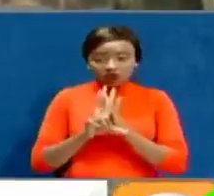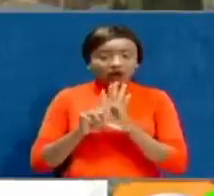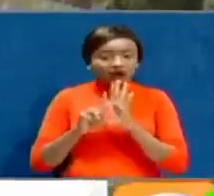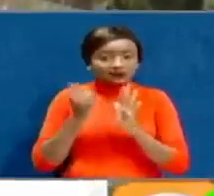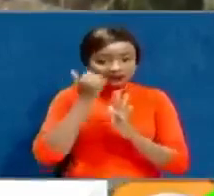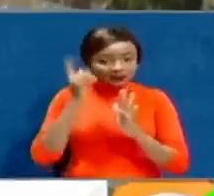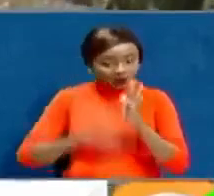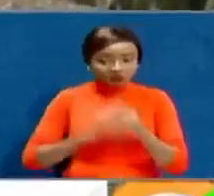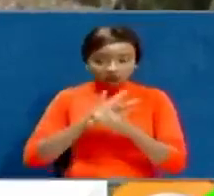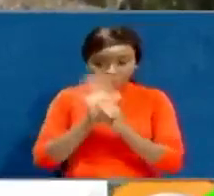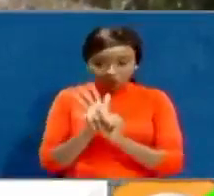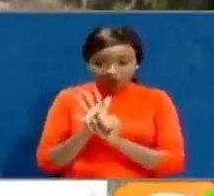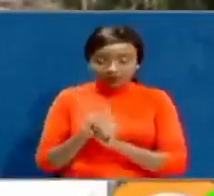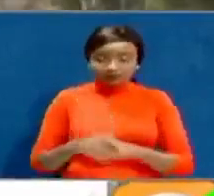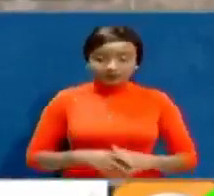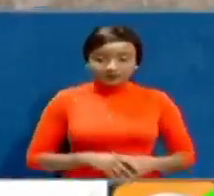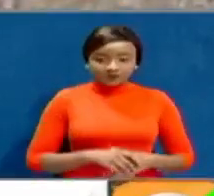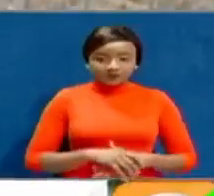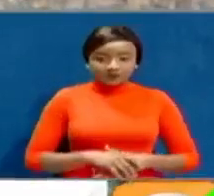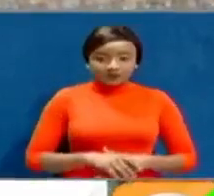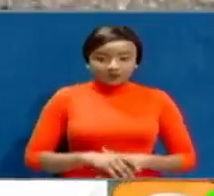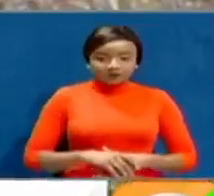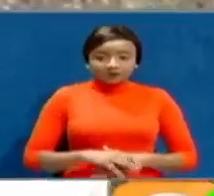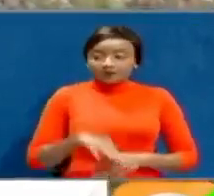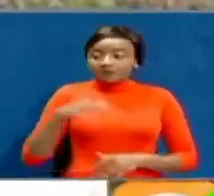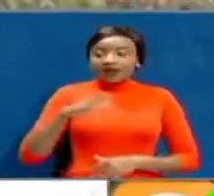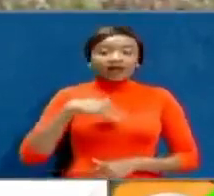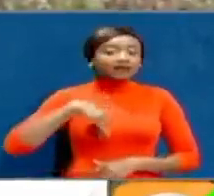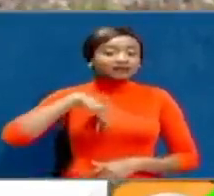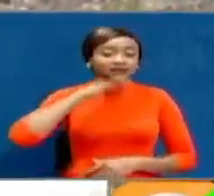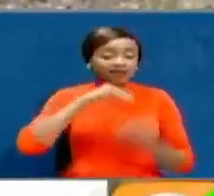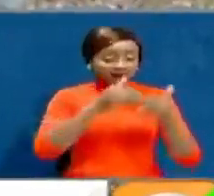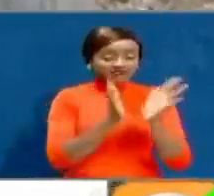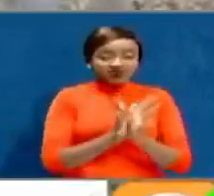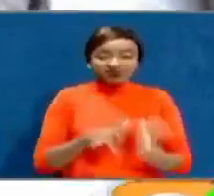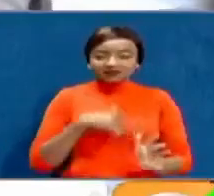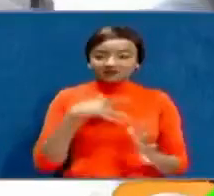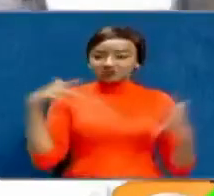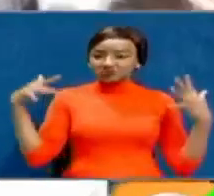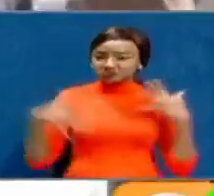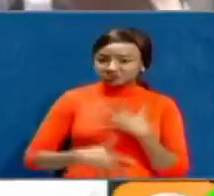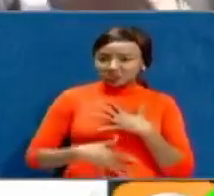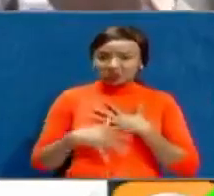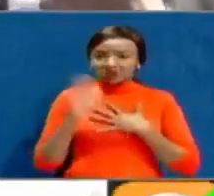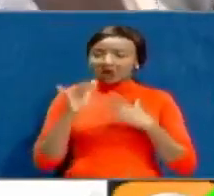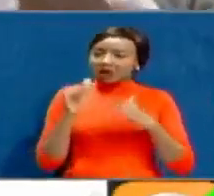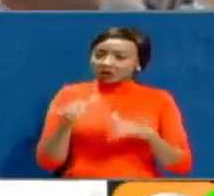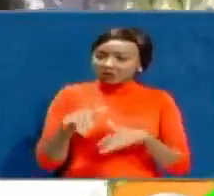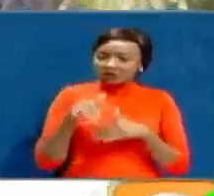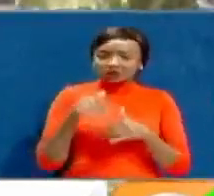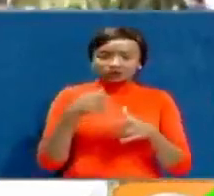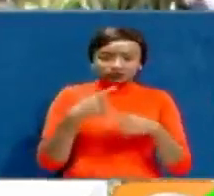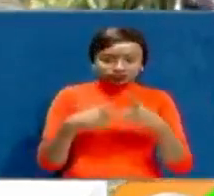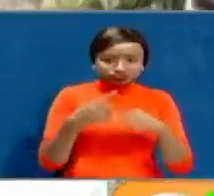at Ogwethi Village in Migori County. His death still a shock to his family members, who are yet to process that at least 20